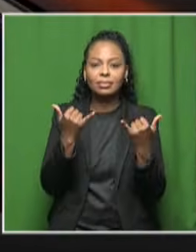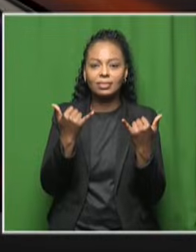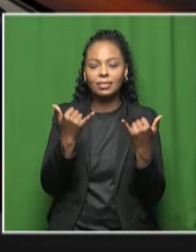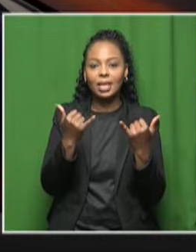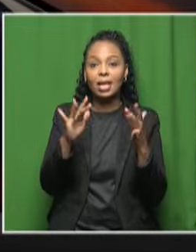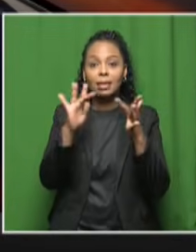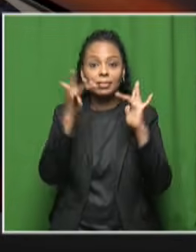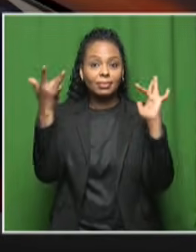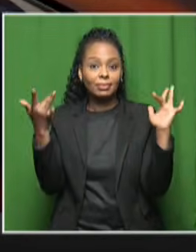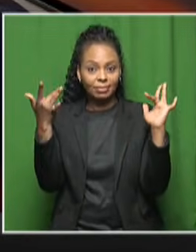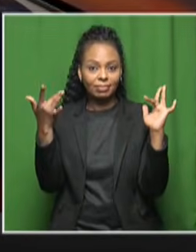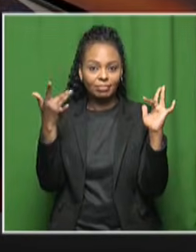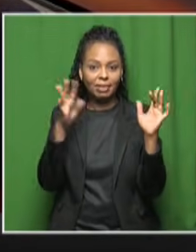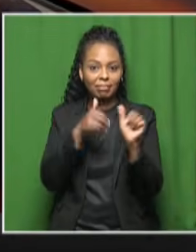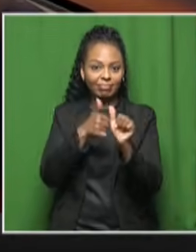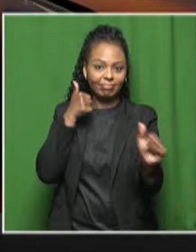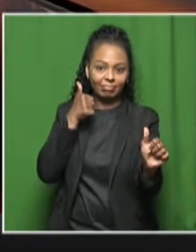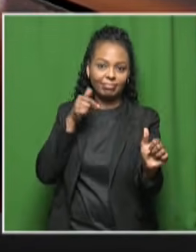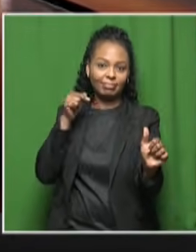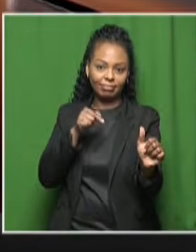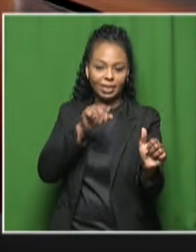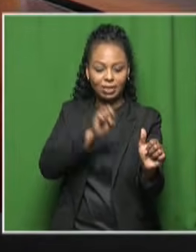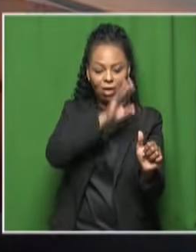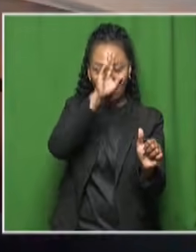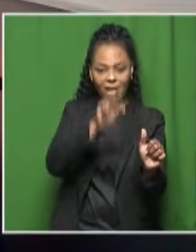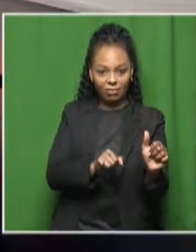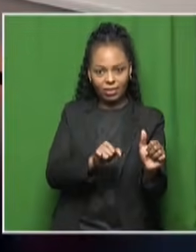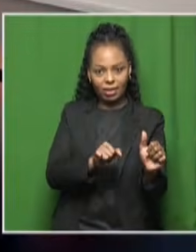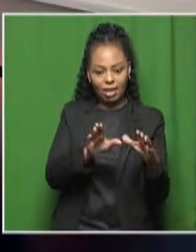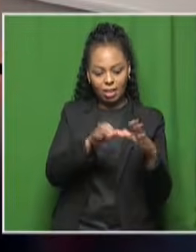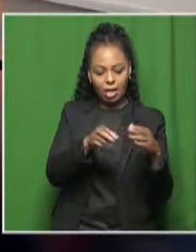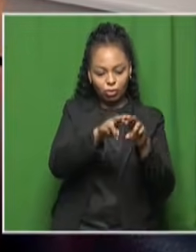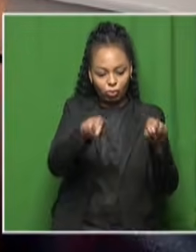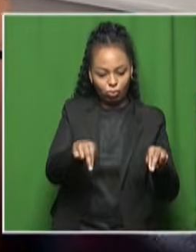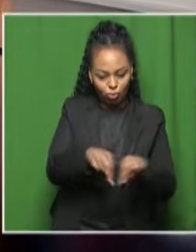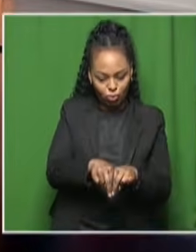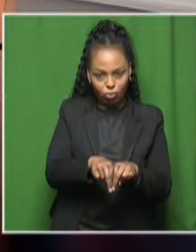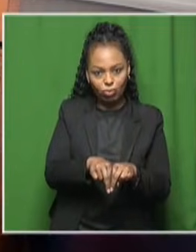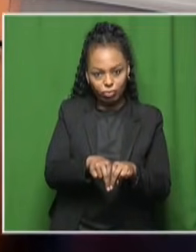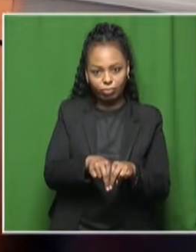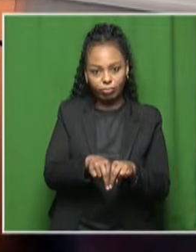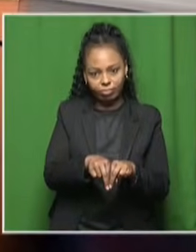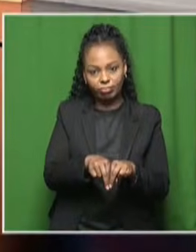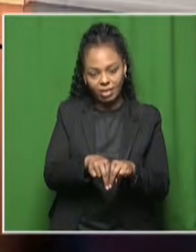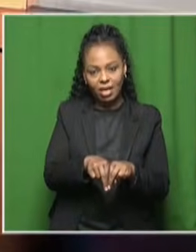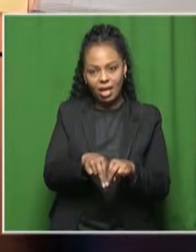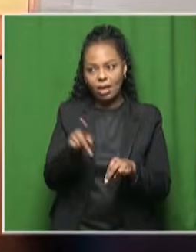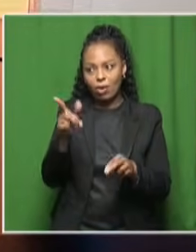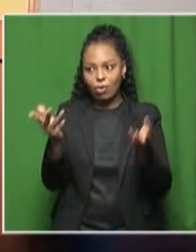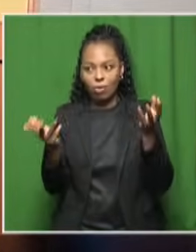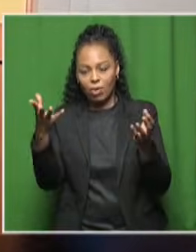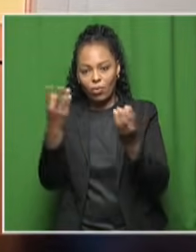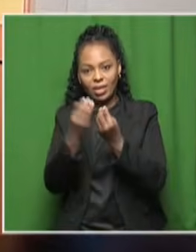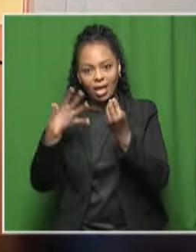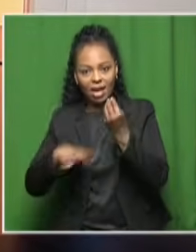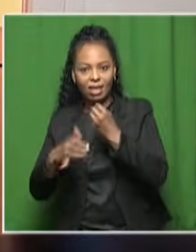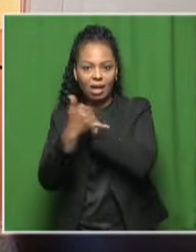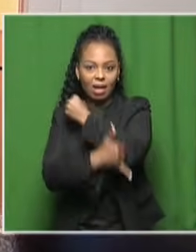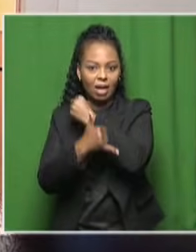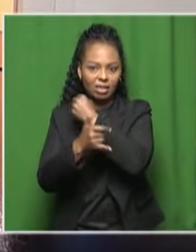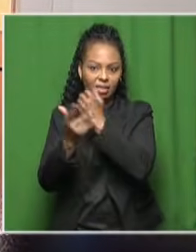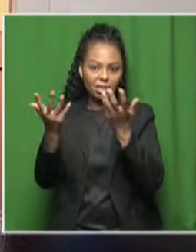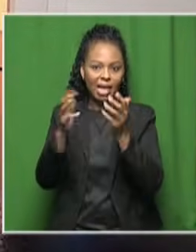the digital gap between Yes. our South African classrooms and counterparts throughout the world, how